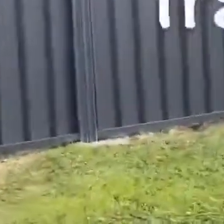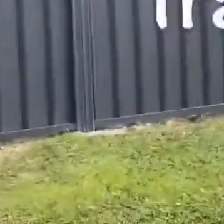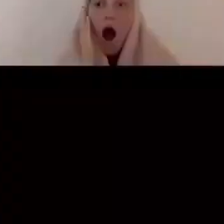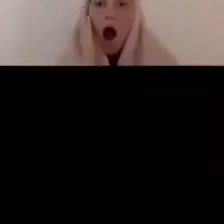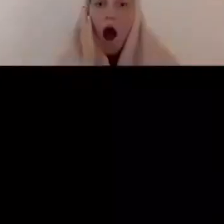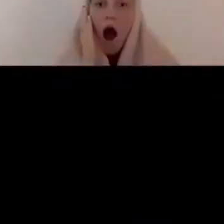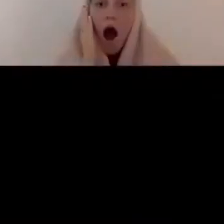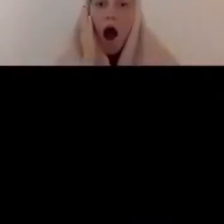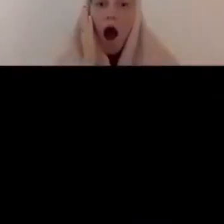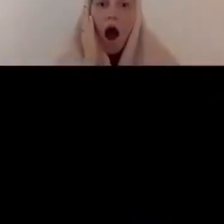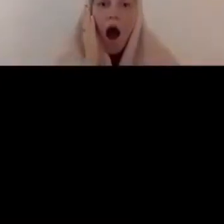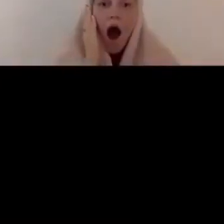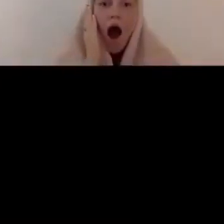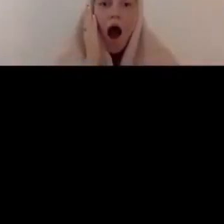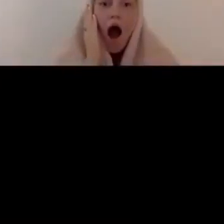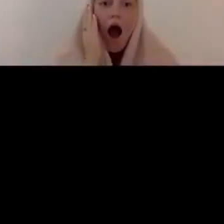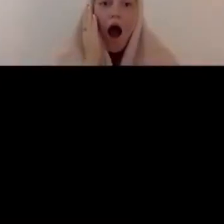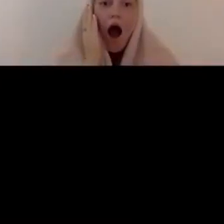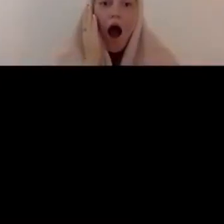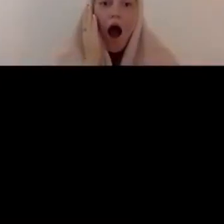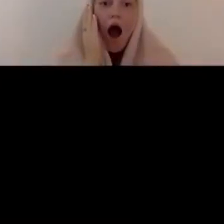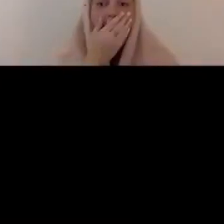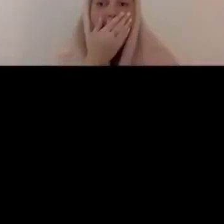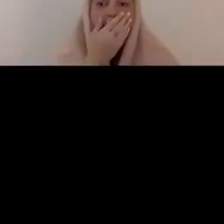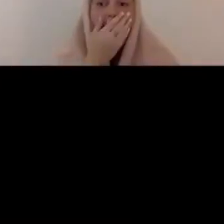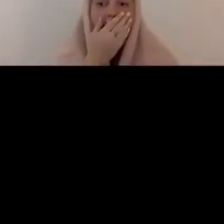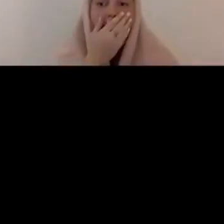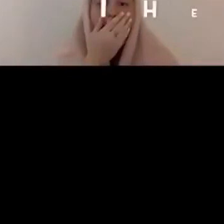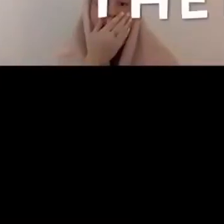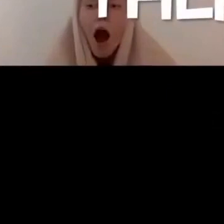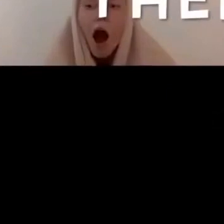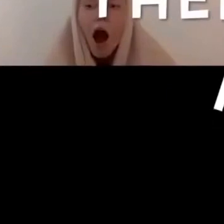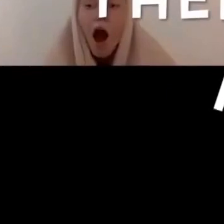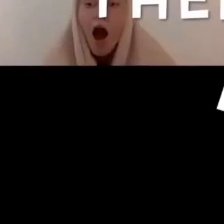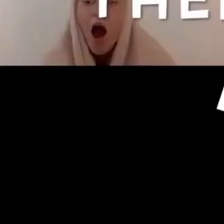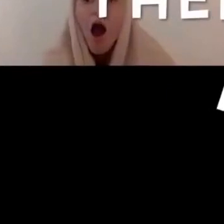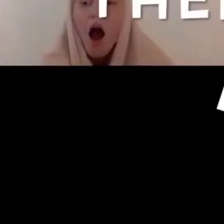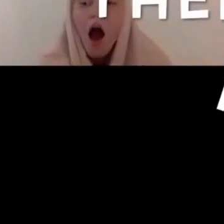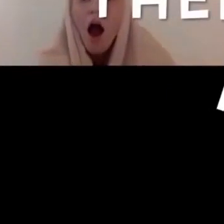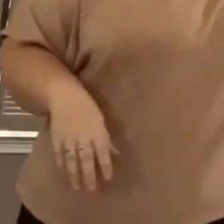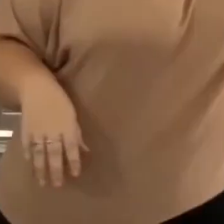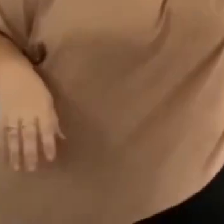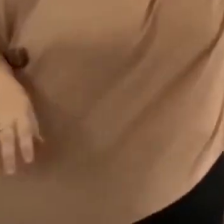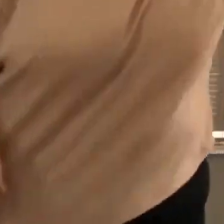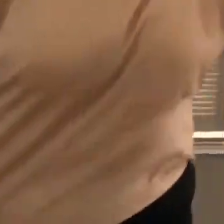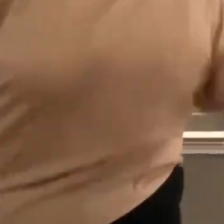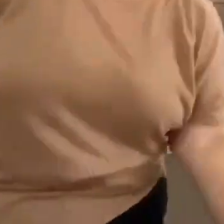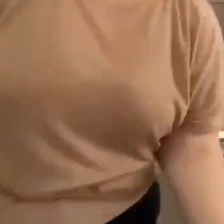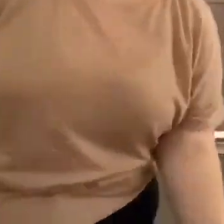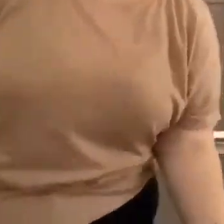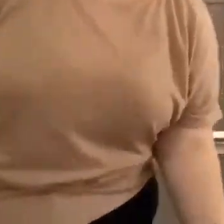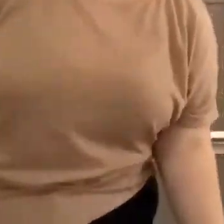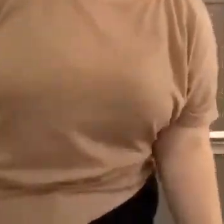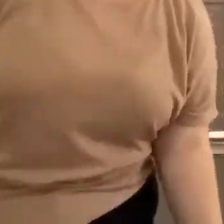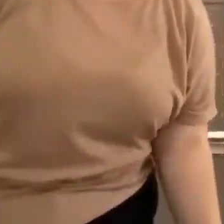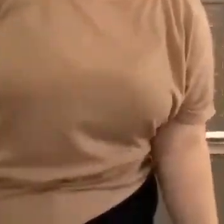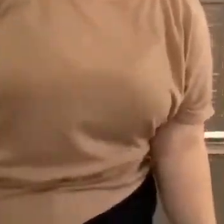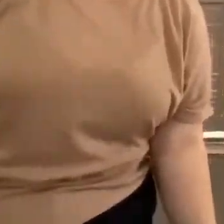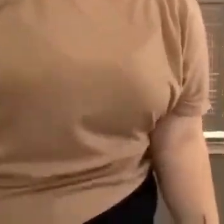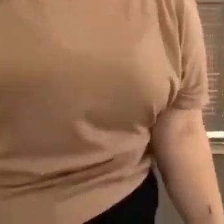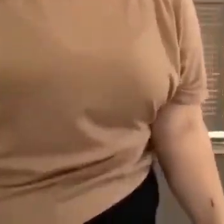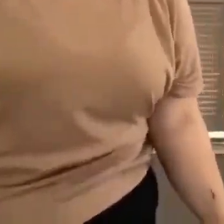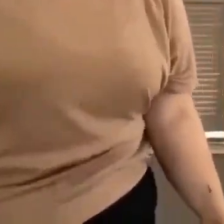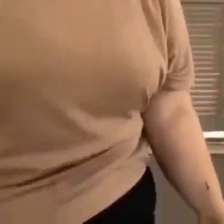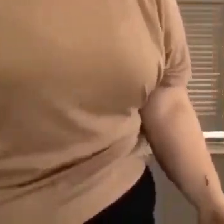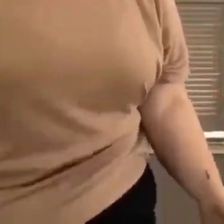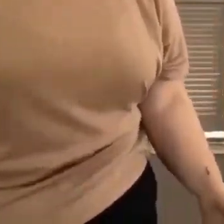down. Found in appearance as a man, he humbled himself